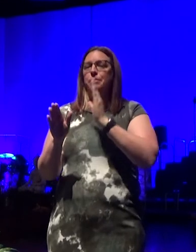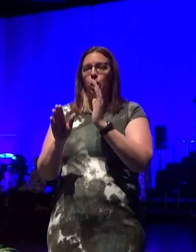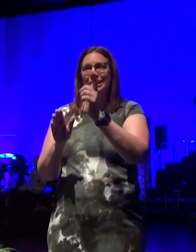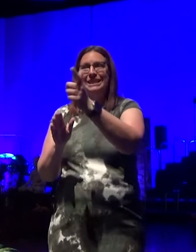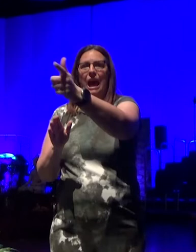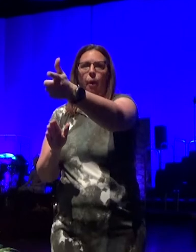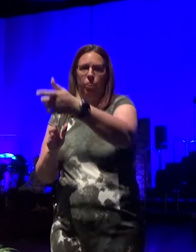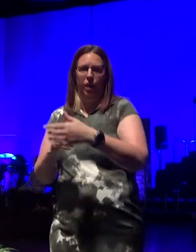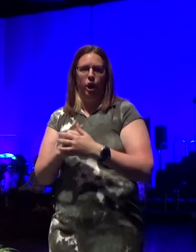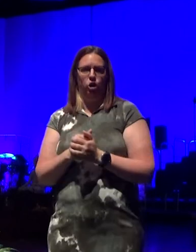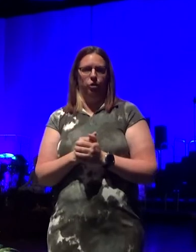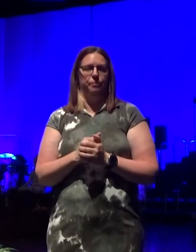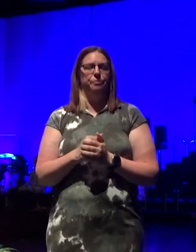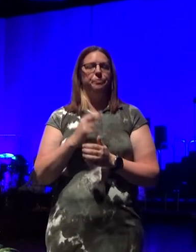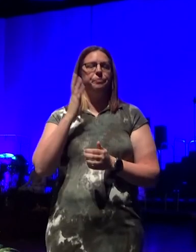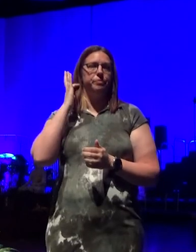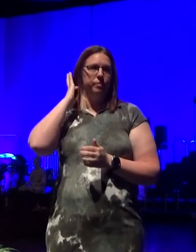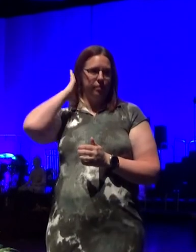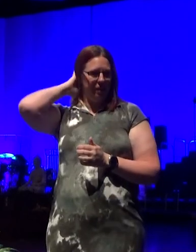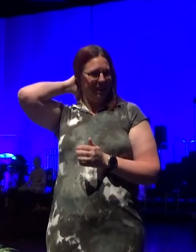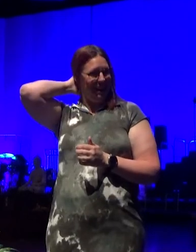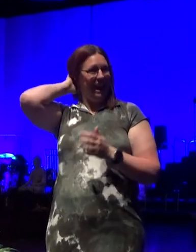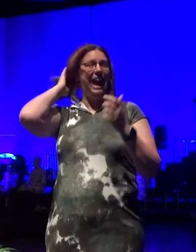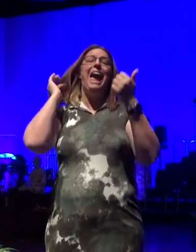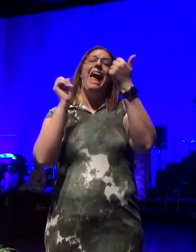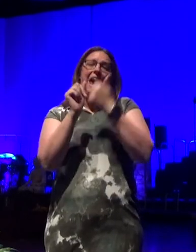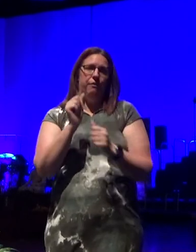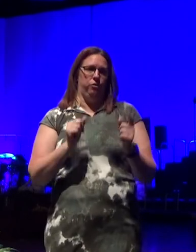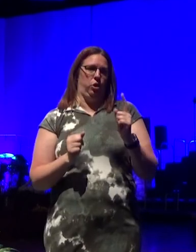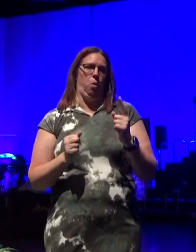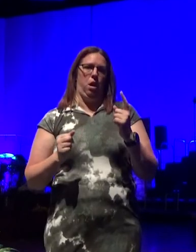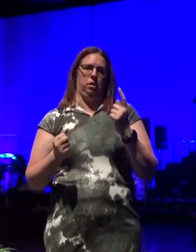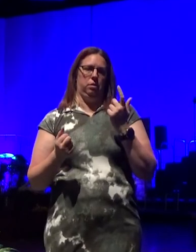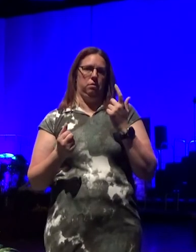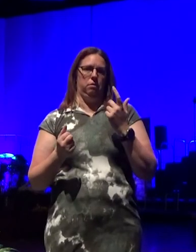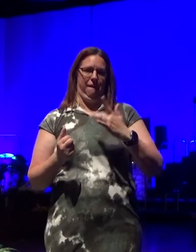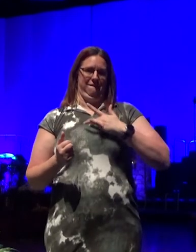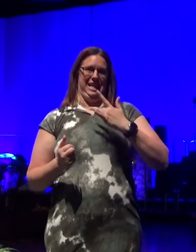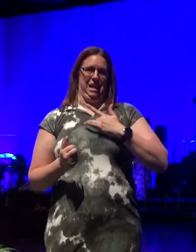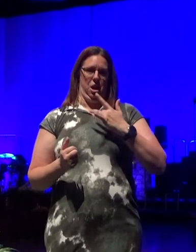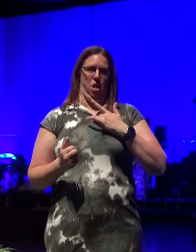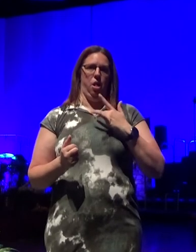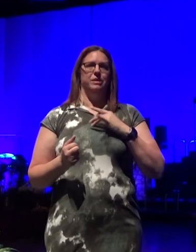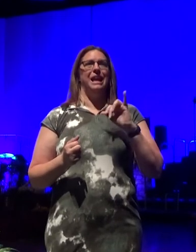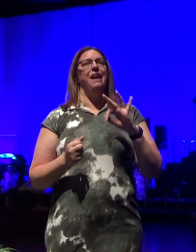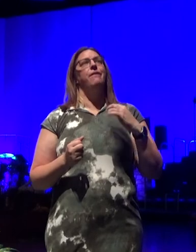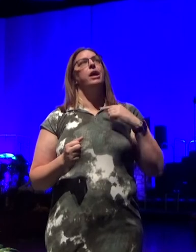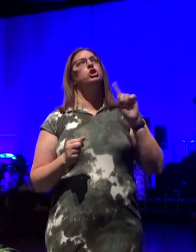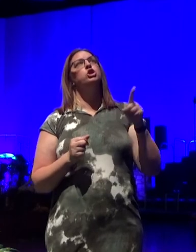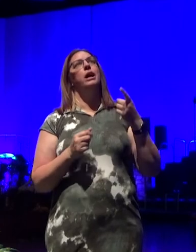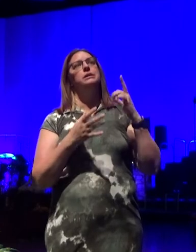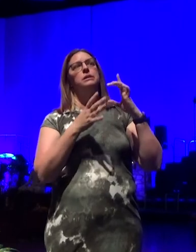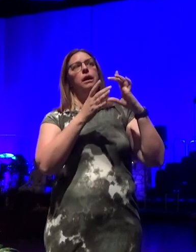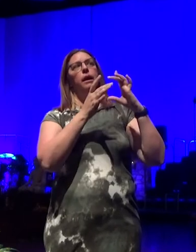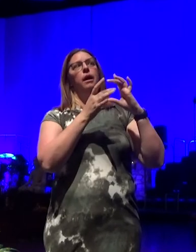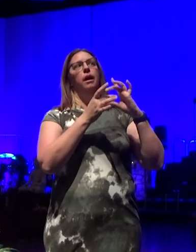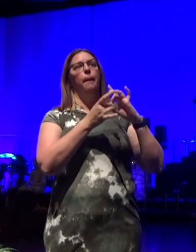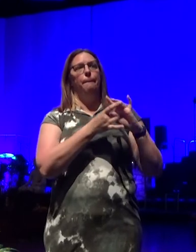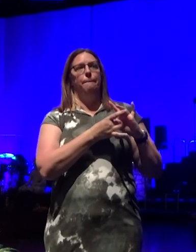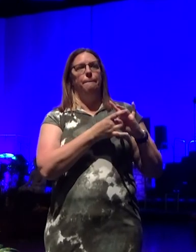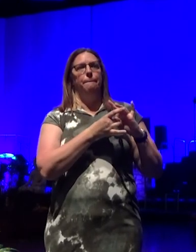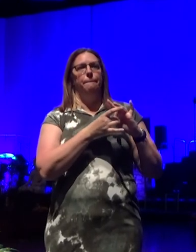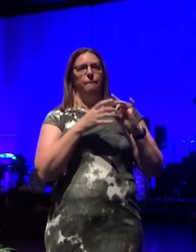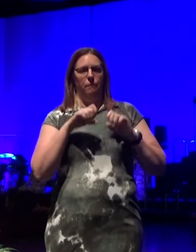Everyone has at times felt if they could just do something to break the bonds within themselves, open up some door which appears to be